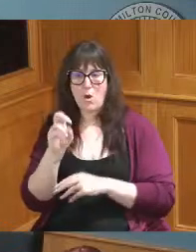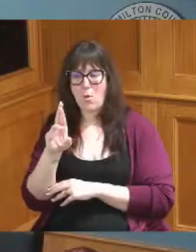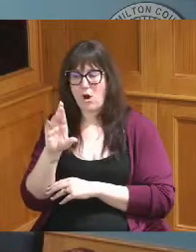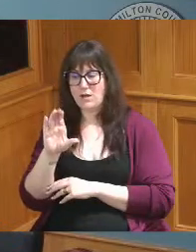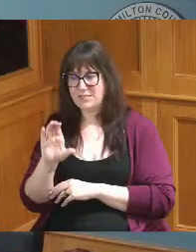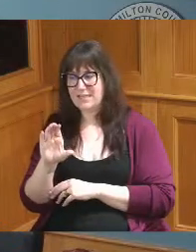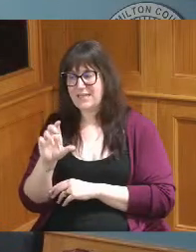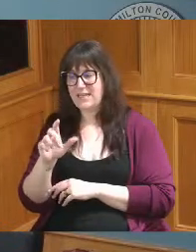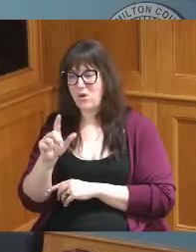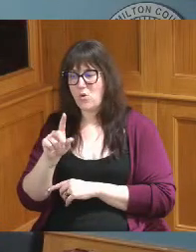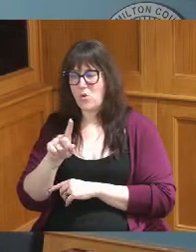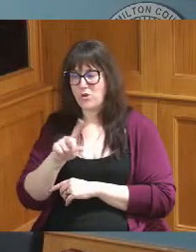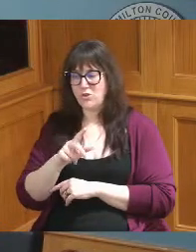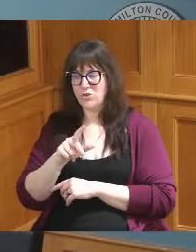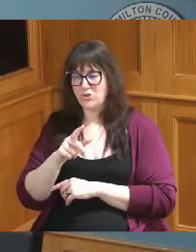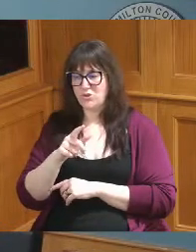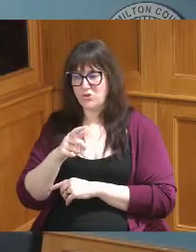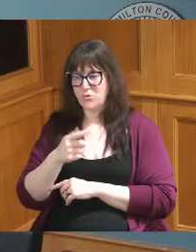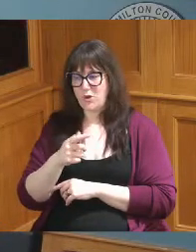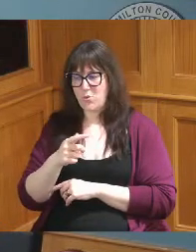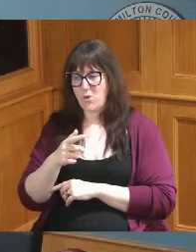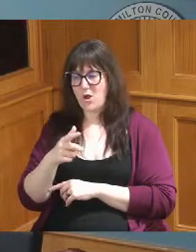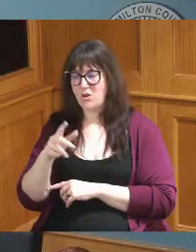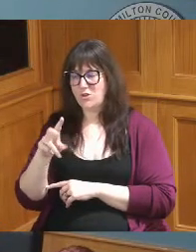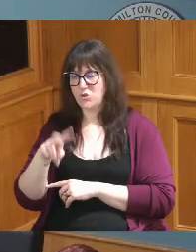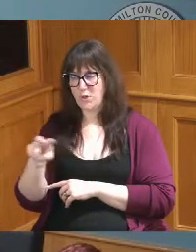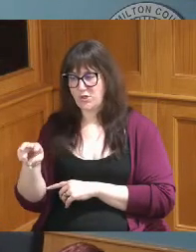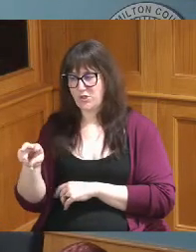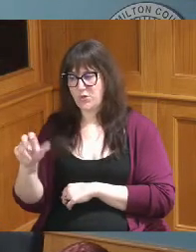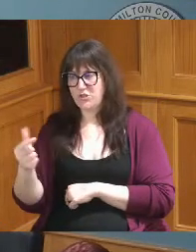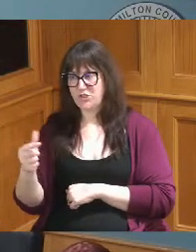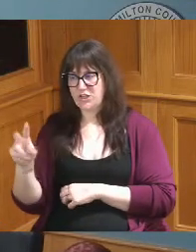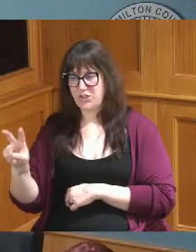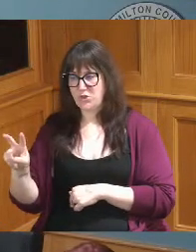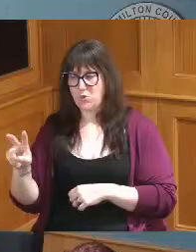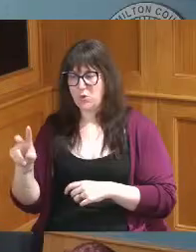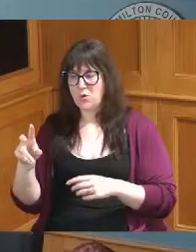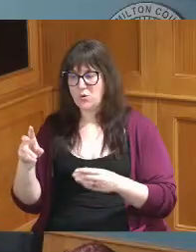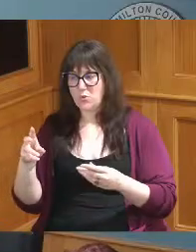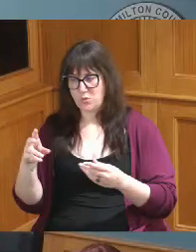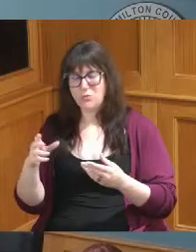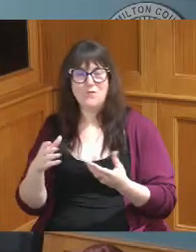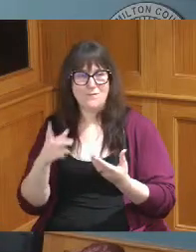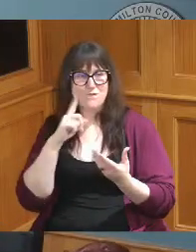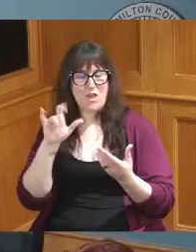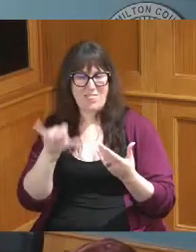Section 121.22G2 to discuss the sale or lease of property.